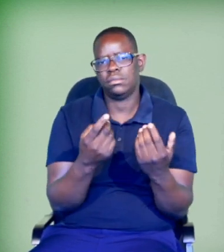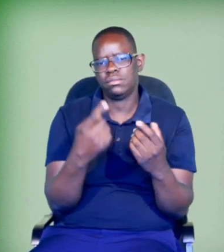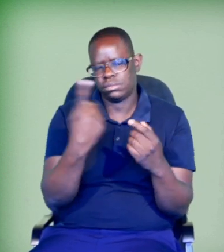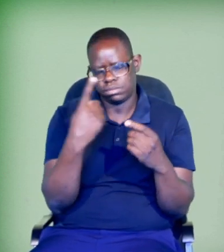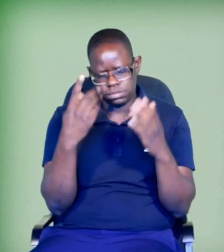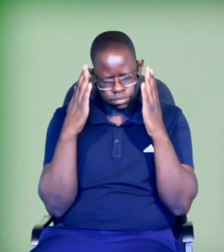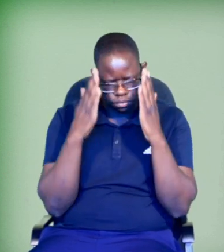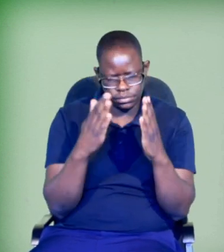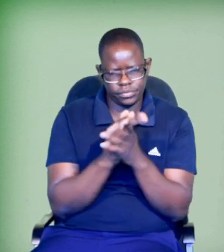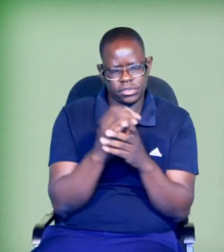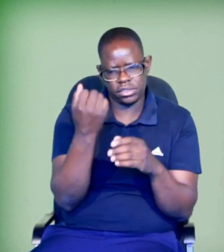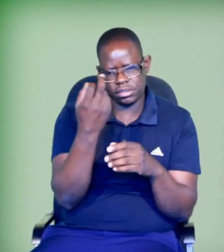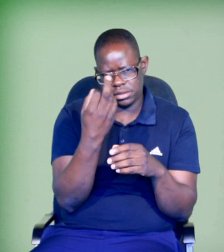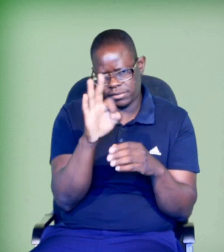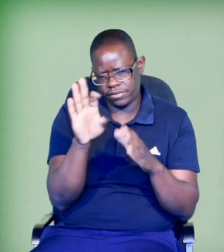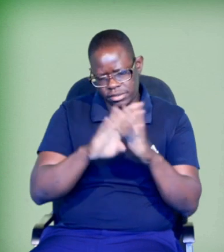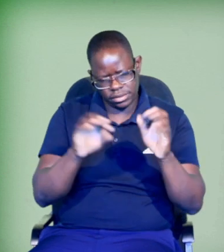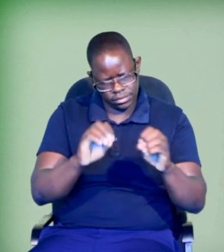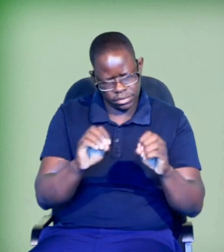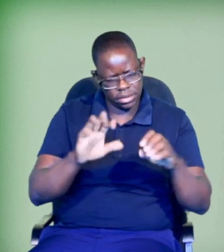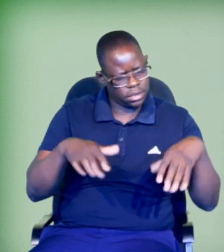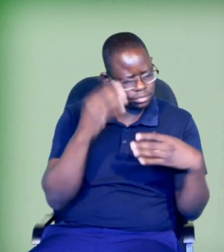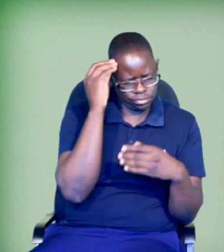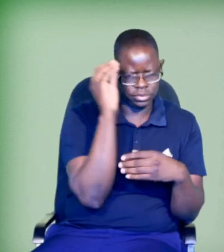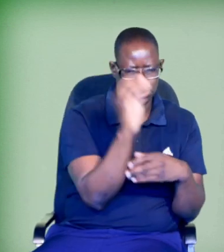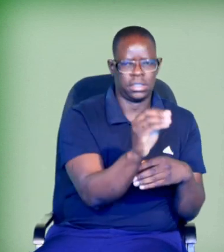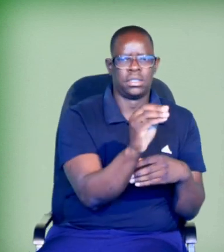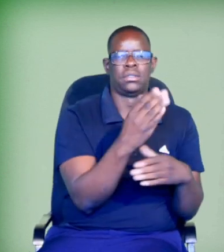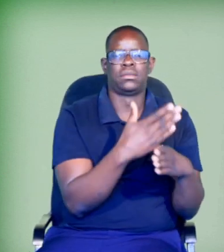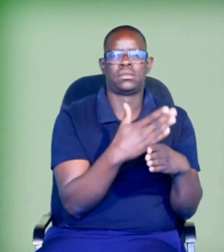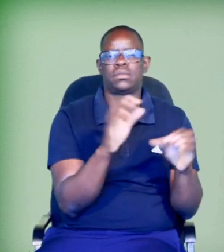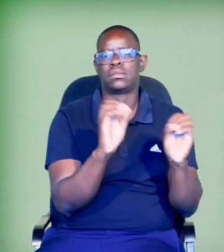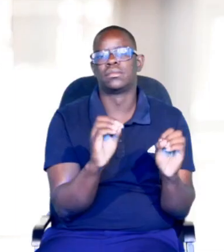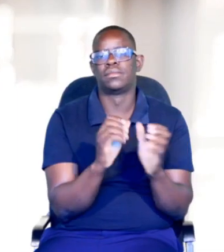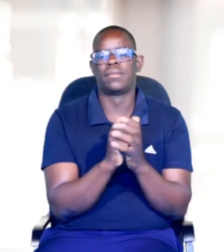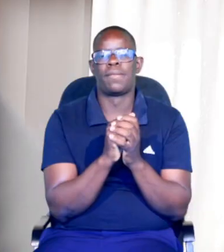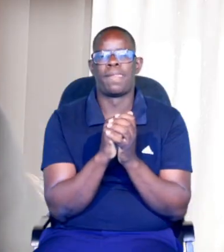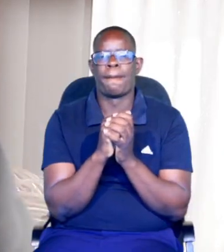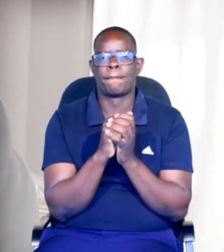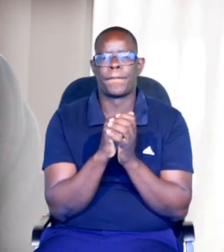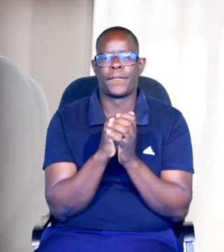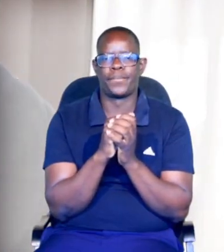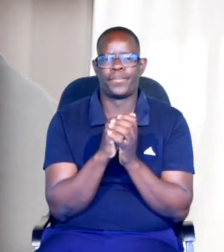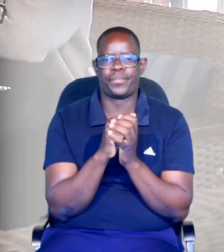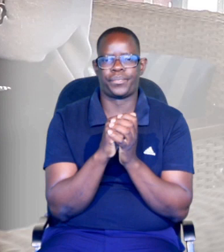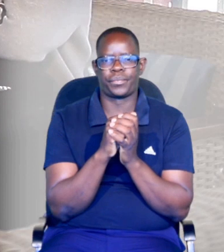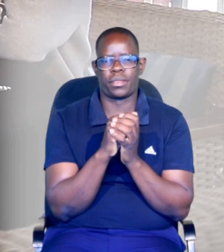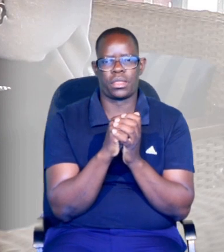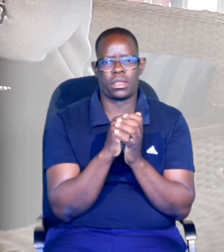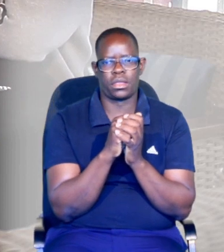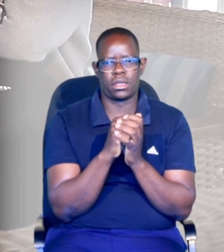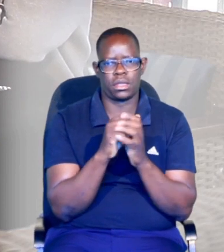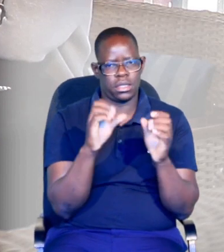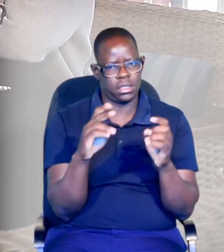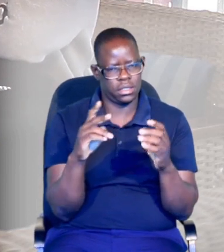one thing, that when they are not there, nobody else knows how to do that person's type of task. Great. Well, buddy, it